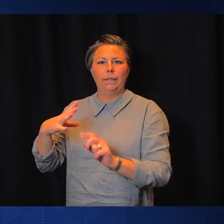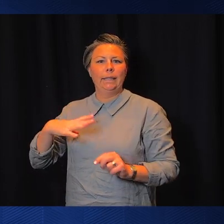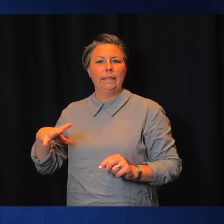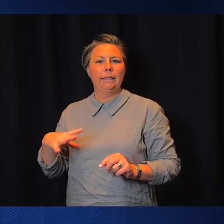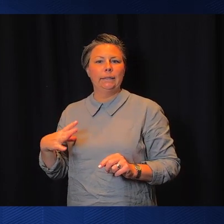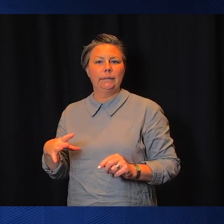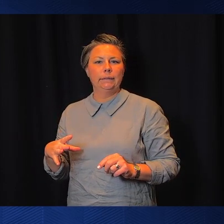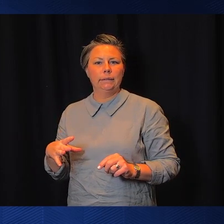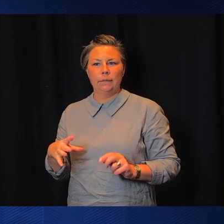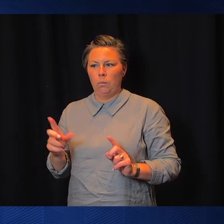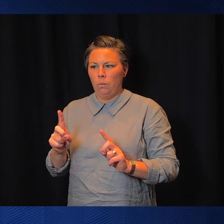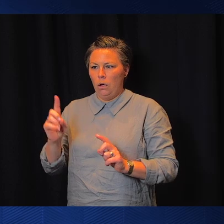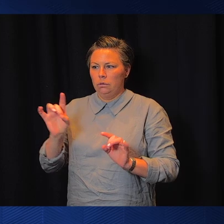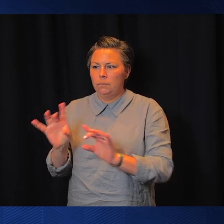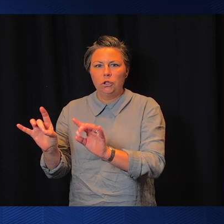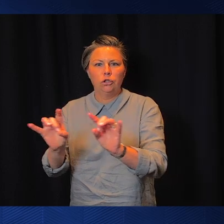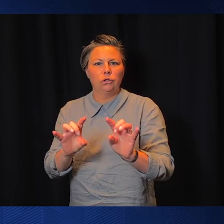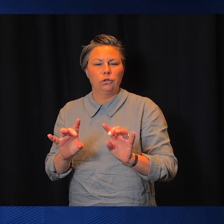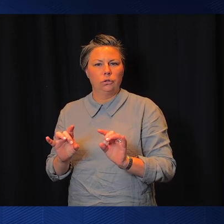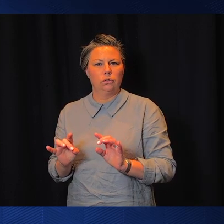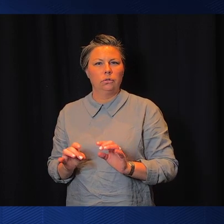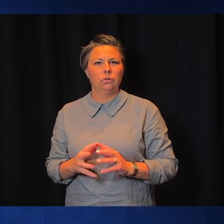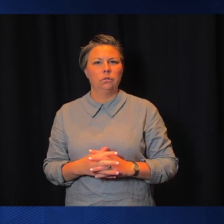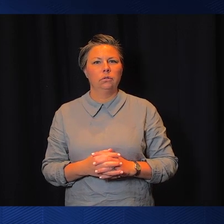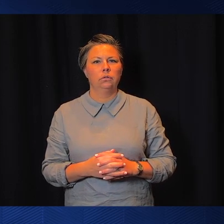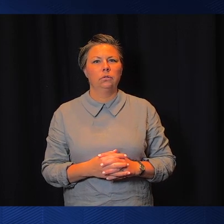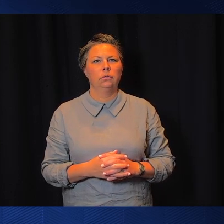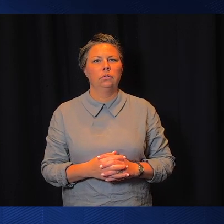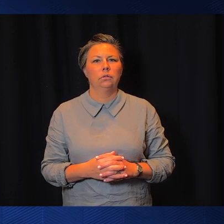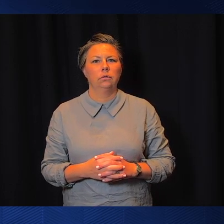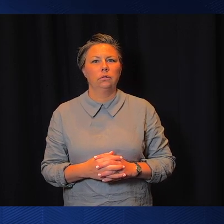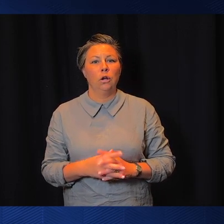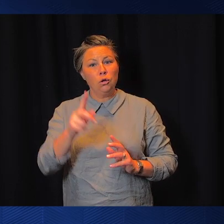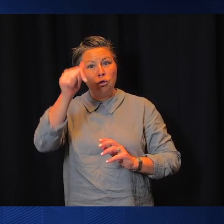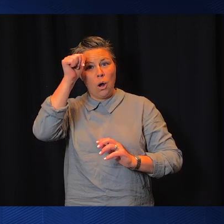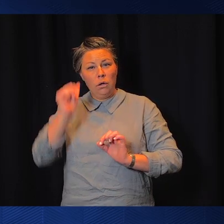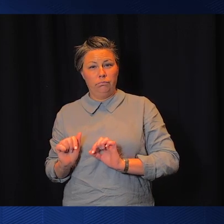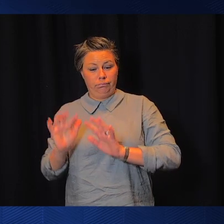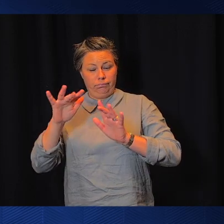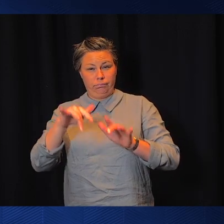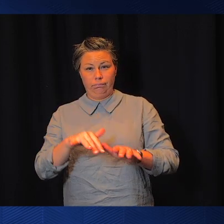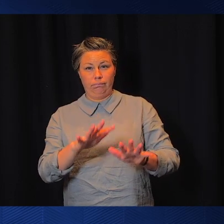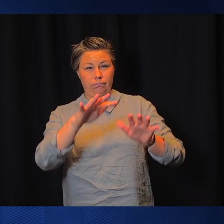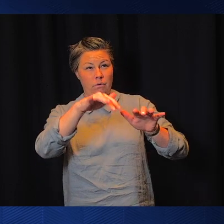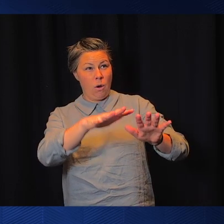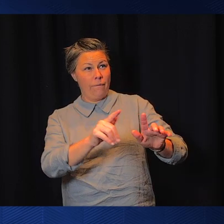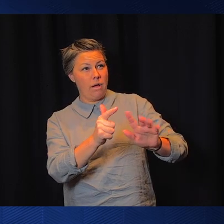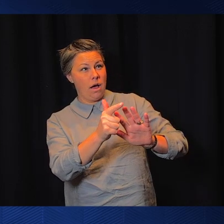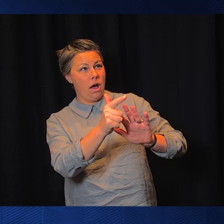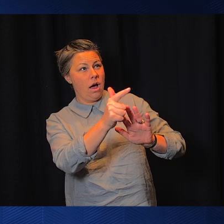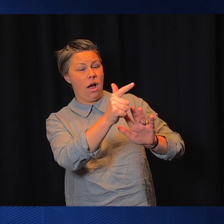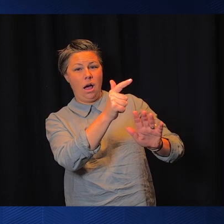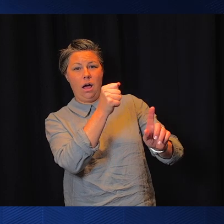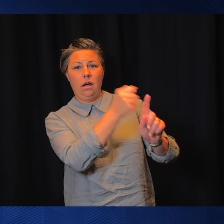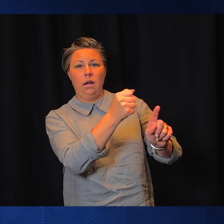the impact of the wave. You know, the wave went as far as Mexico. Yeah, that's